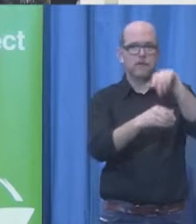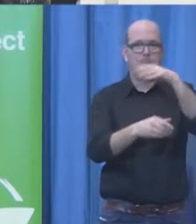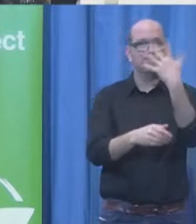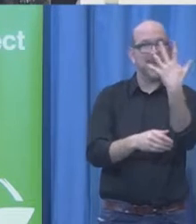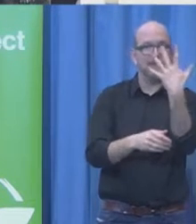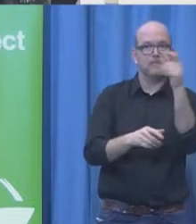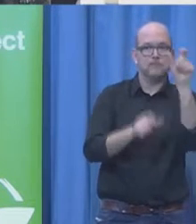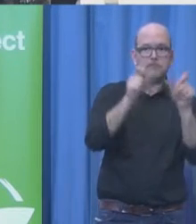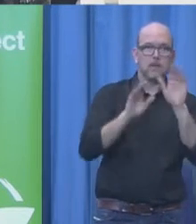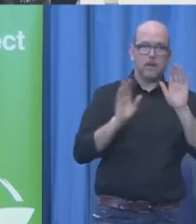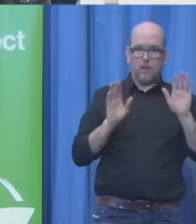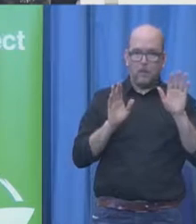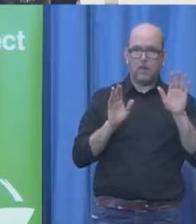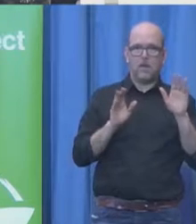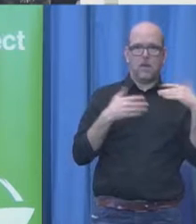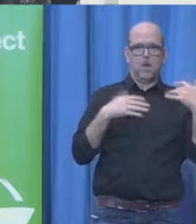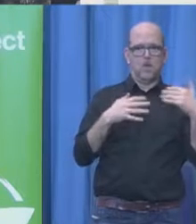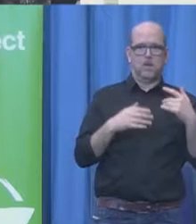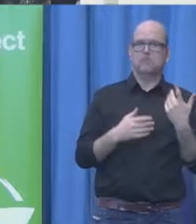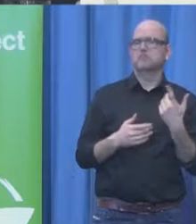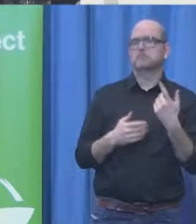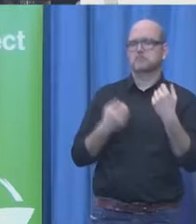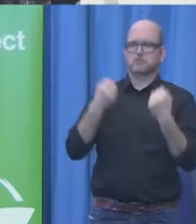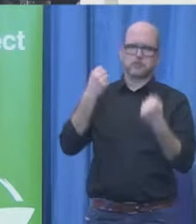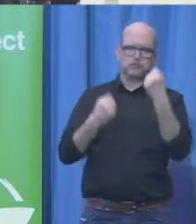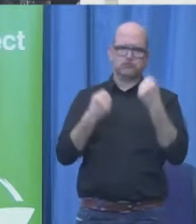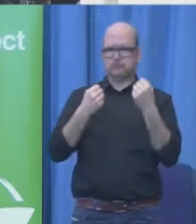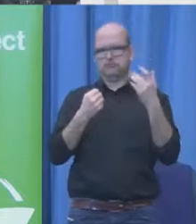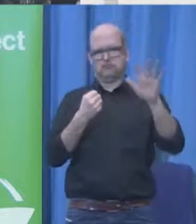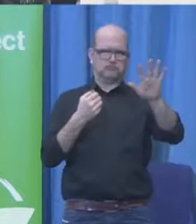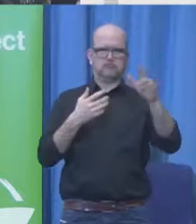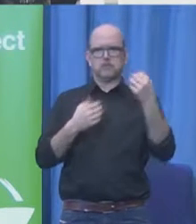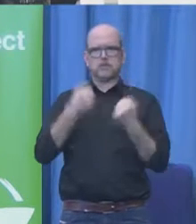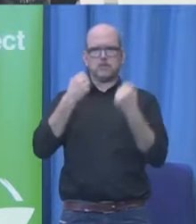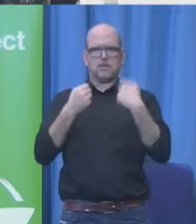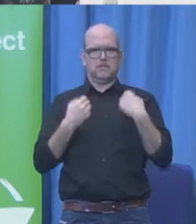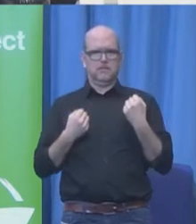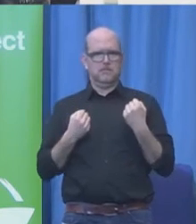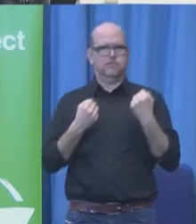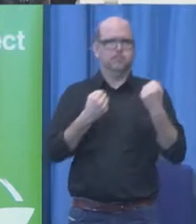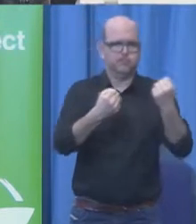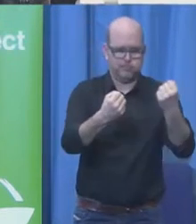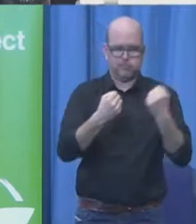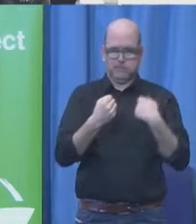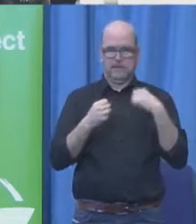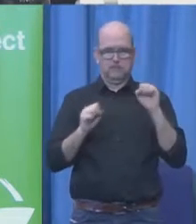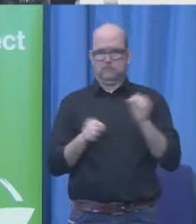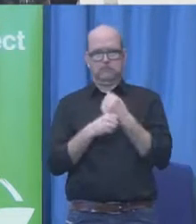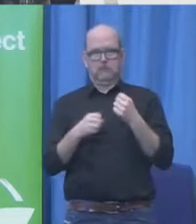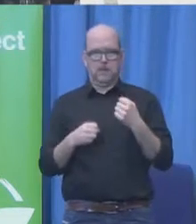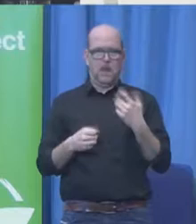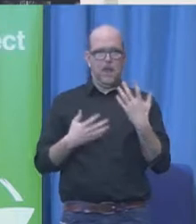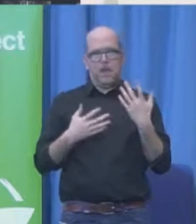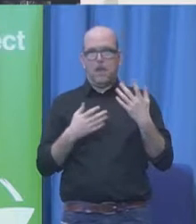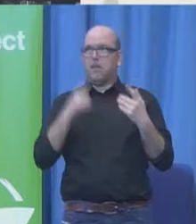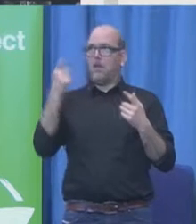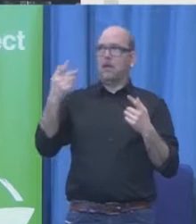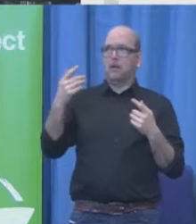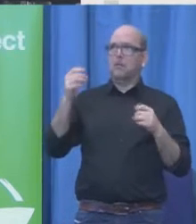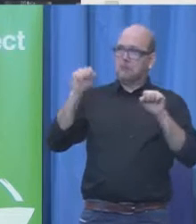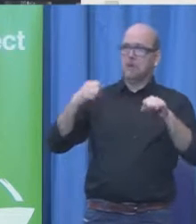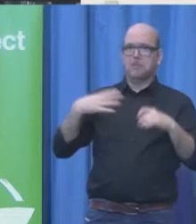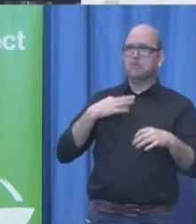very competitive. I am elected to the Seanad, which is elected by other